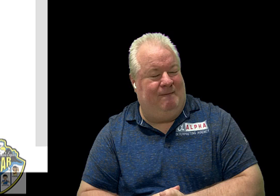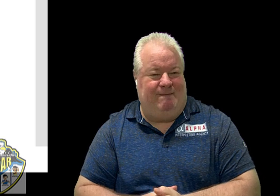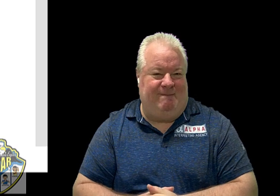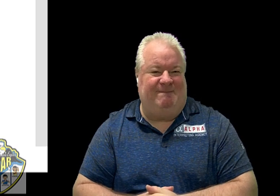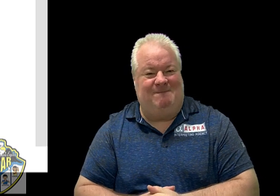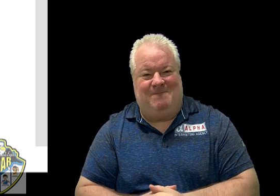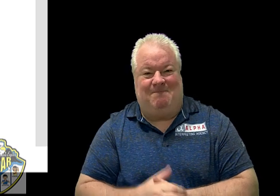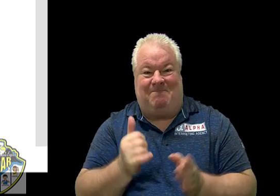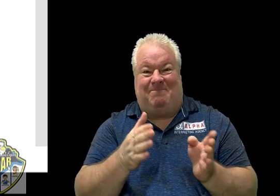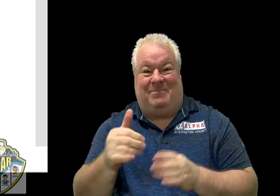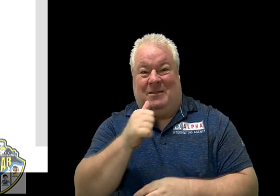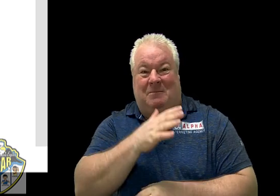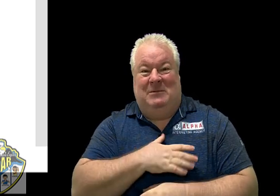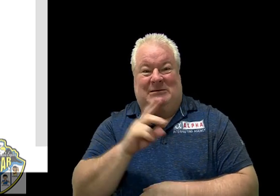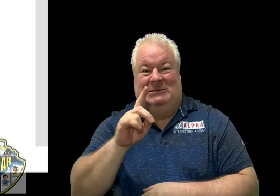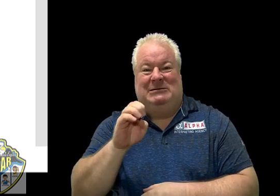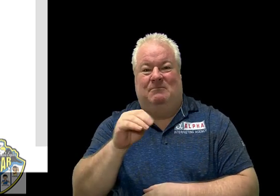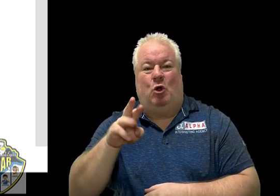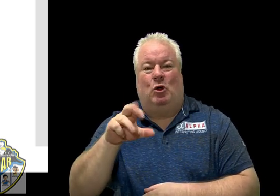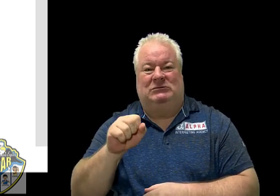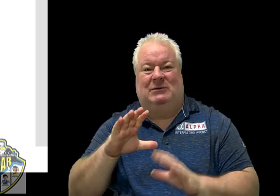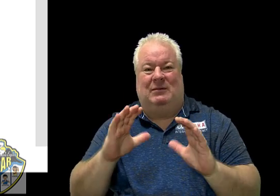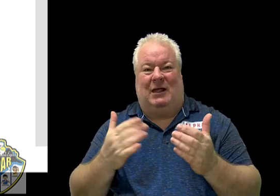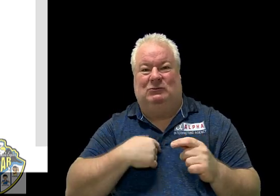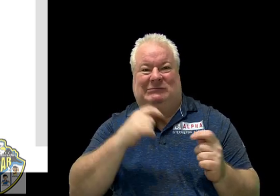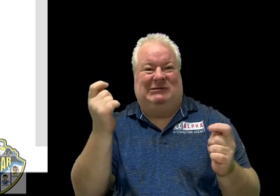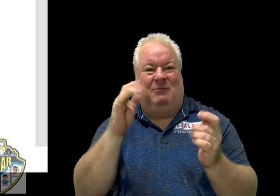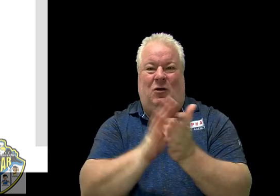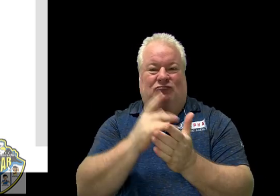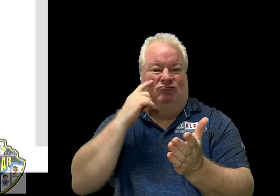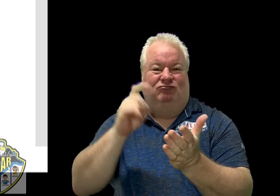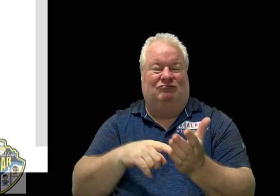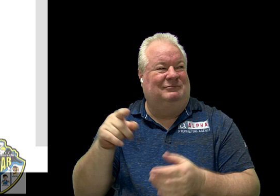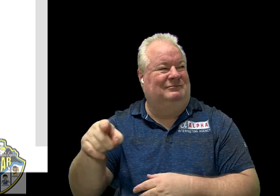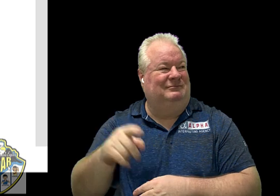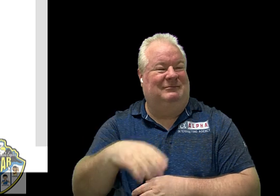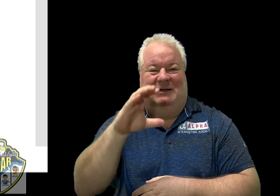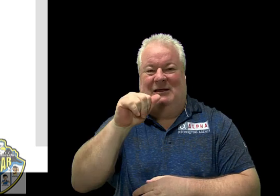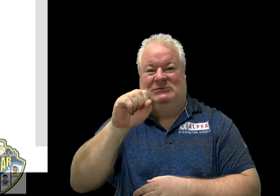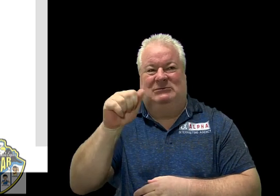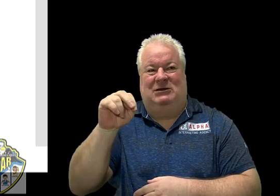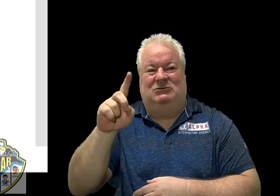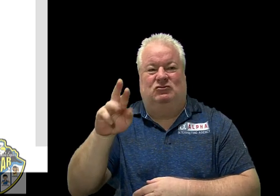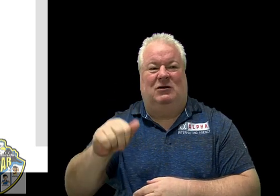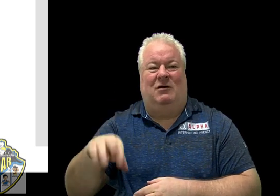We move on to Mrs. Demers' classroom and we celebrate Cassandra R.